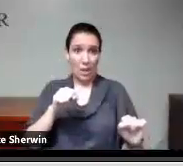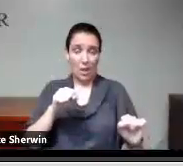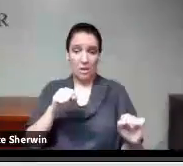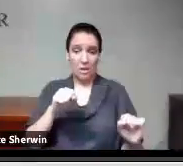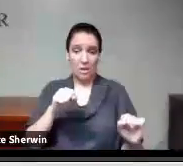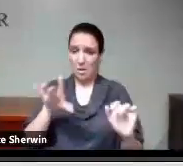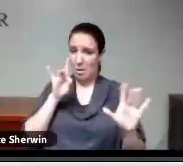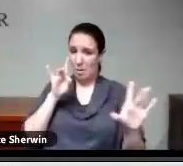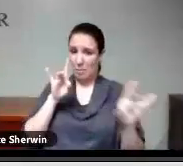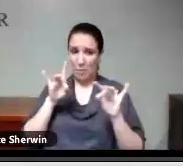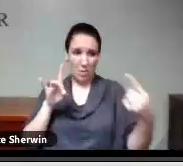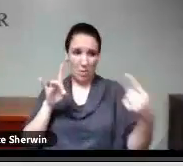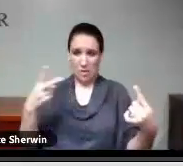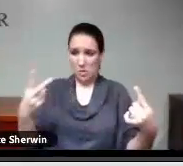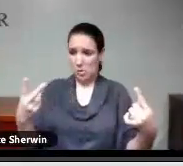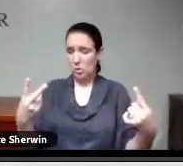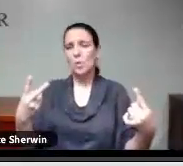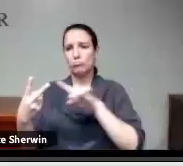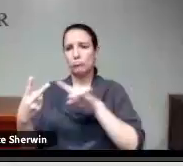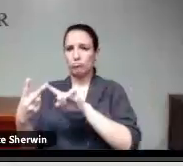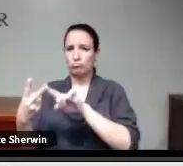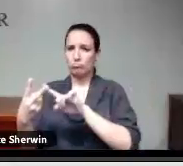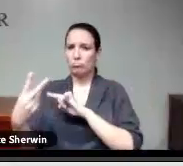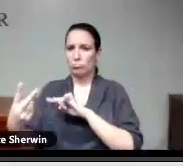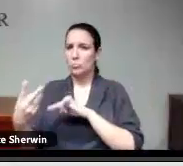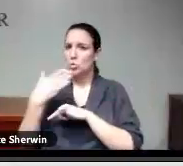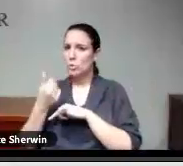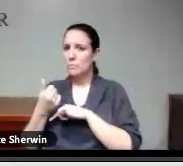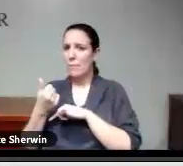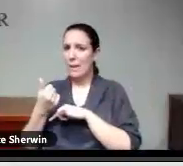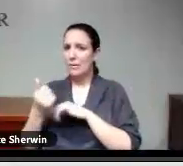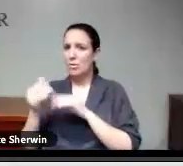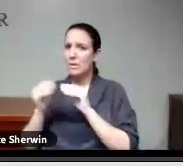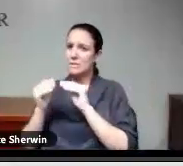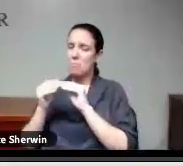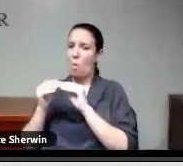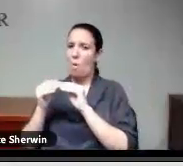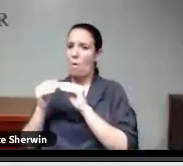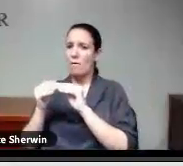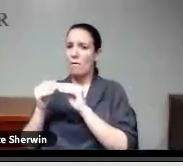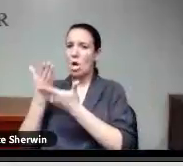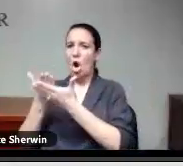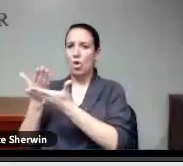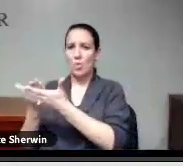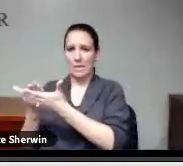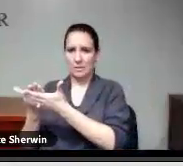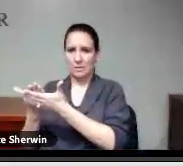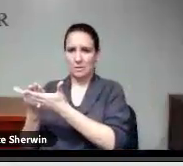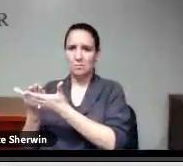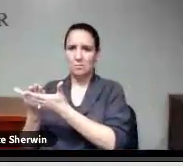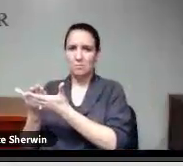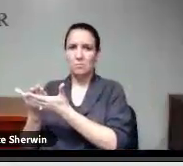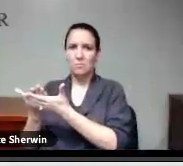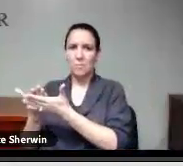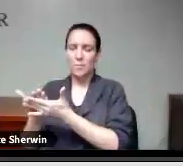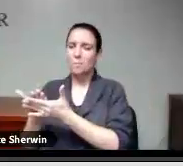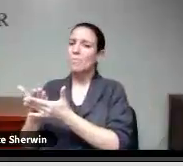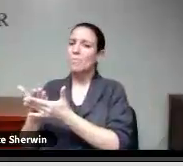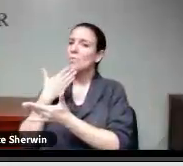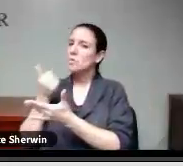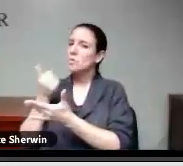level 2, go with level 2. Level 2 is more substantive. There's more possibility for getting resources and support, not